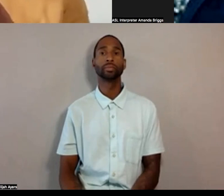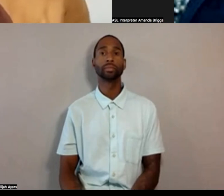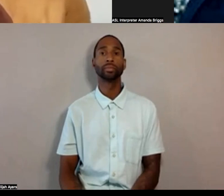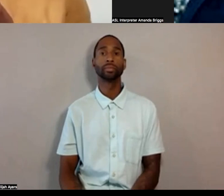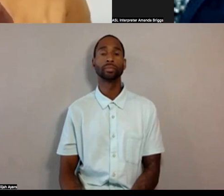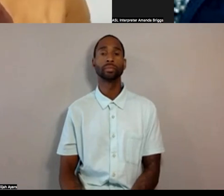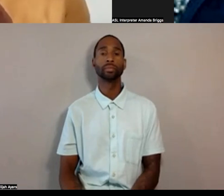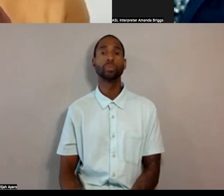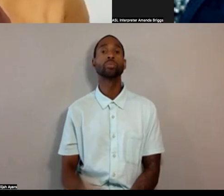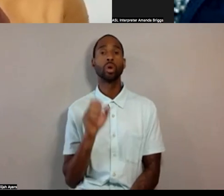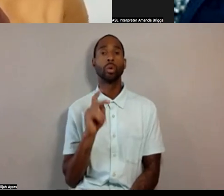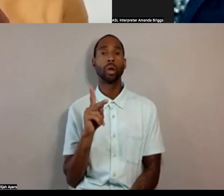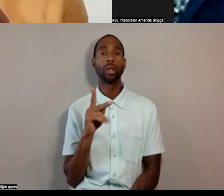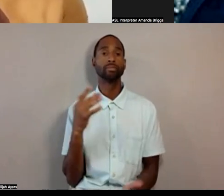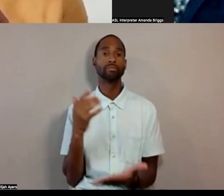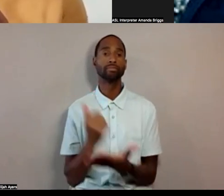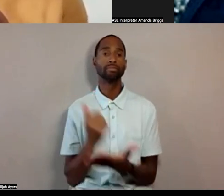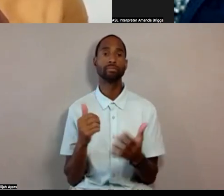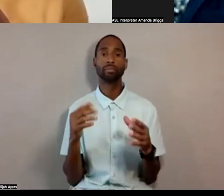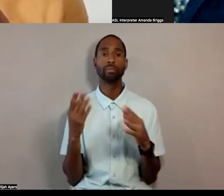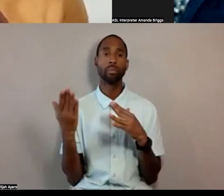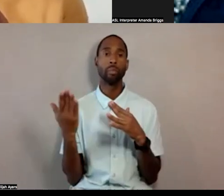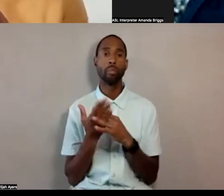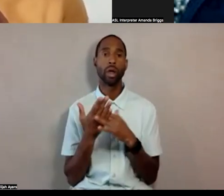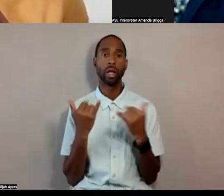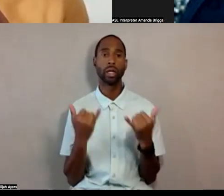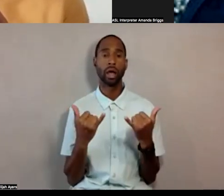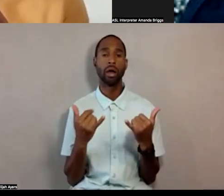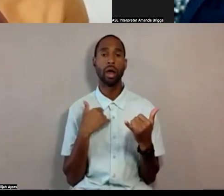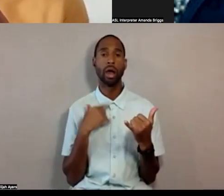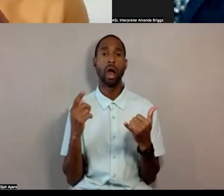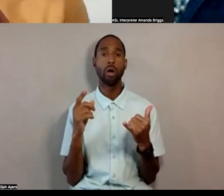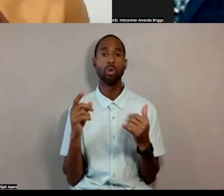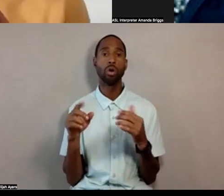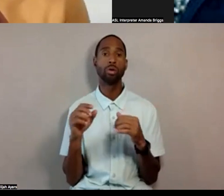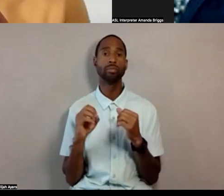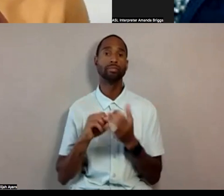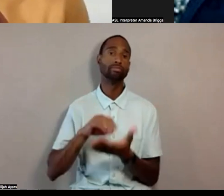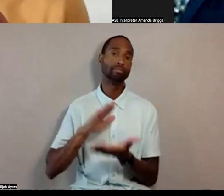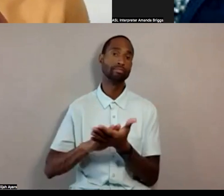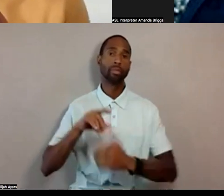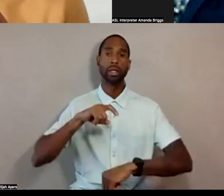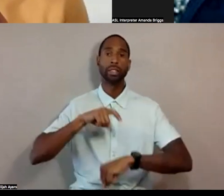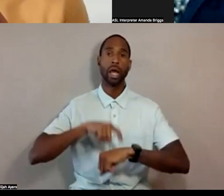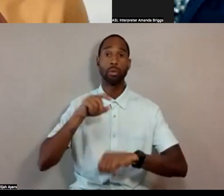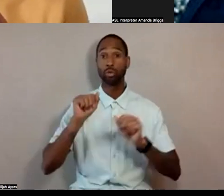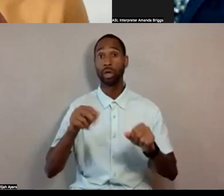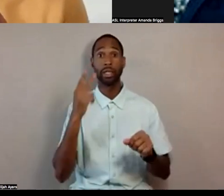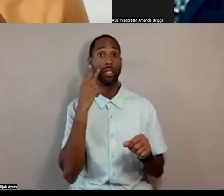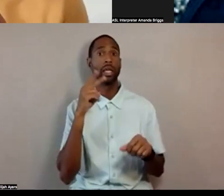Let's take our break here. I'm going to toss up another timer so that folks can see it.